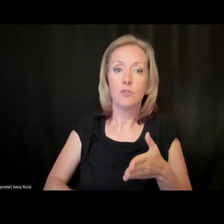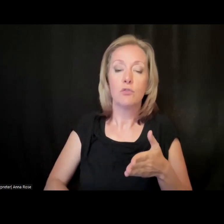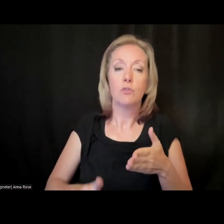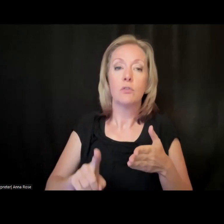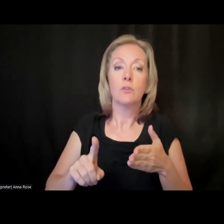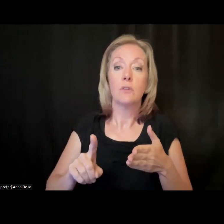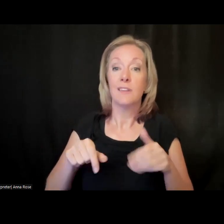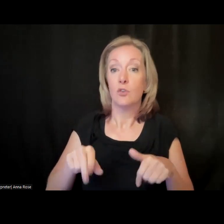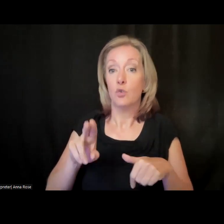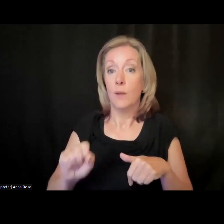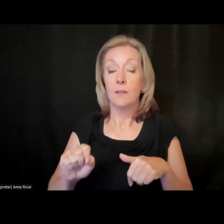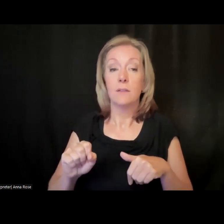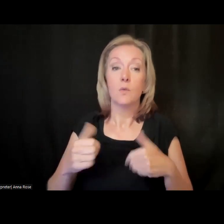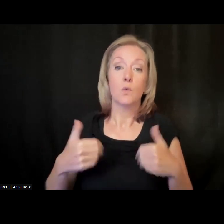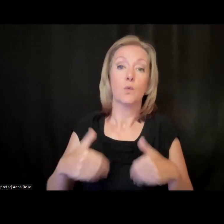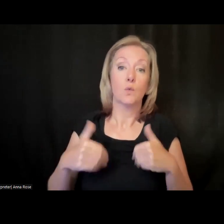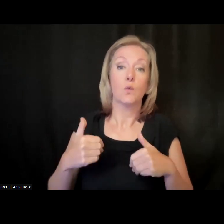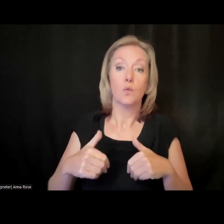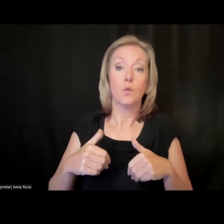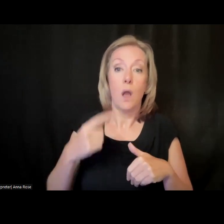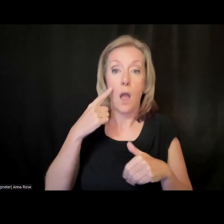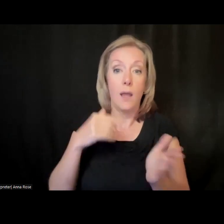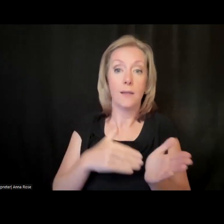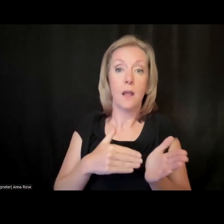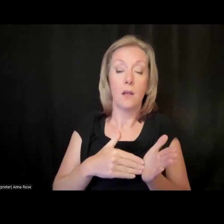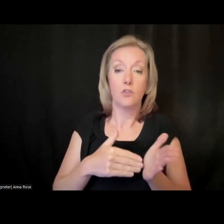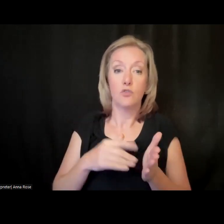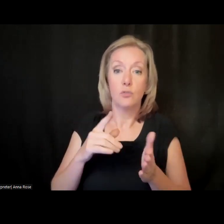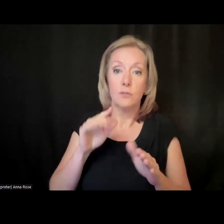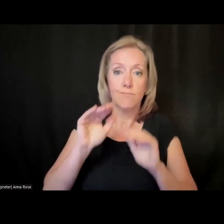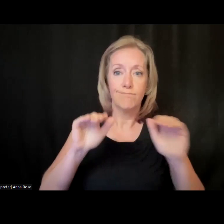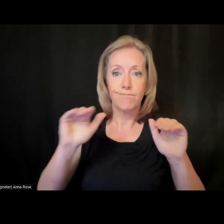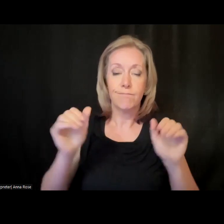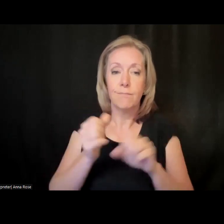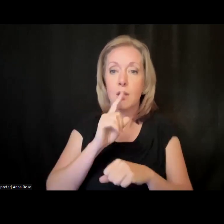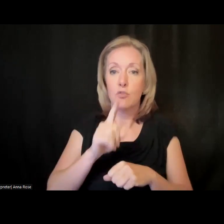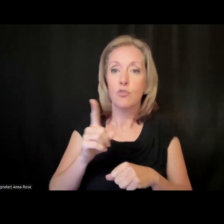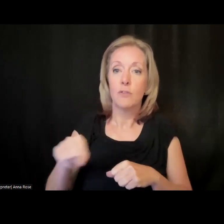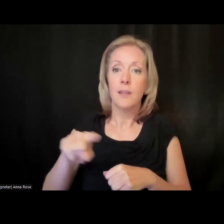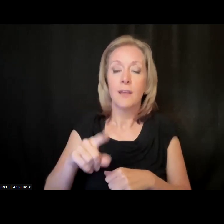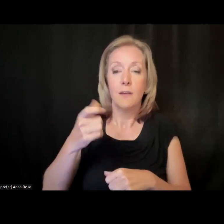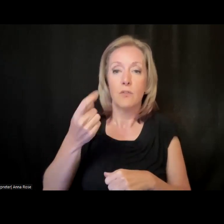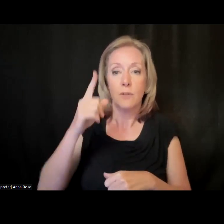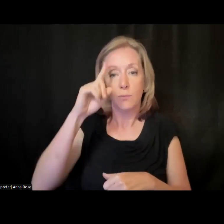the United States, who are ophthalmologists to make sure that people are understanding brain-based visual